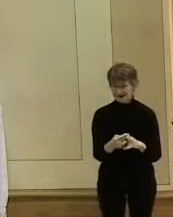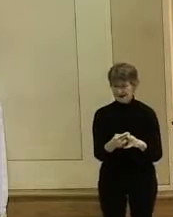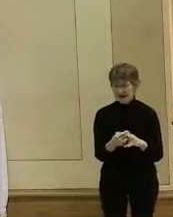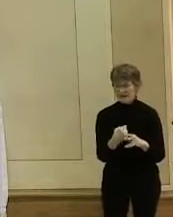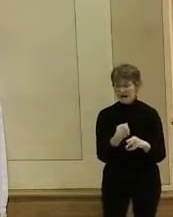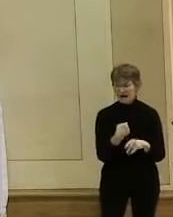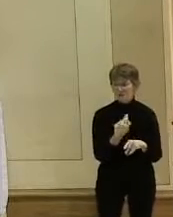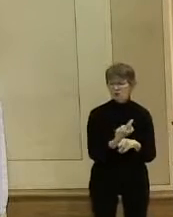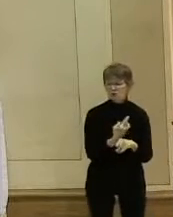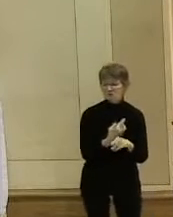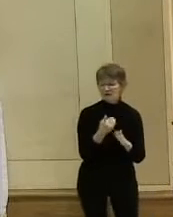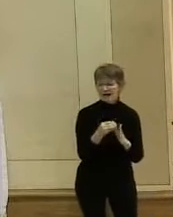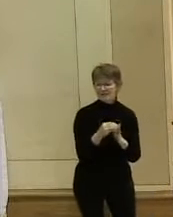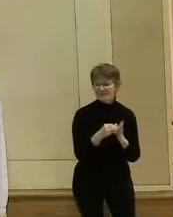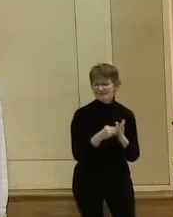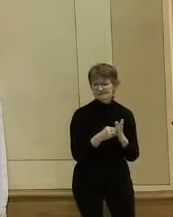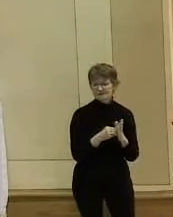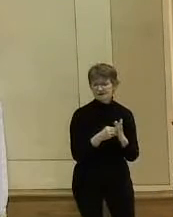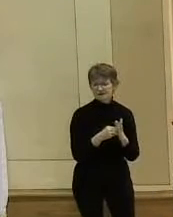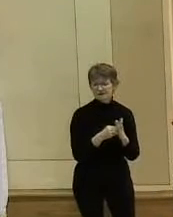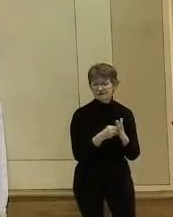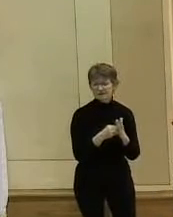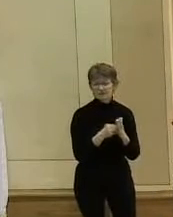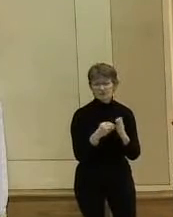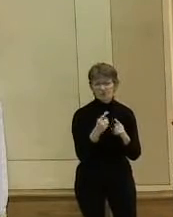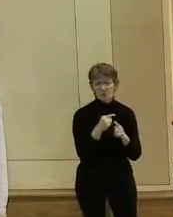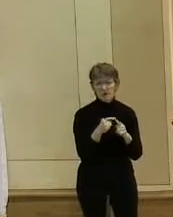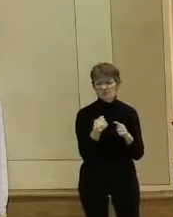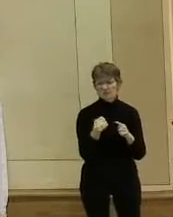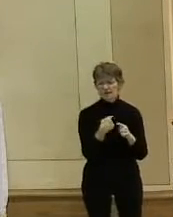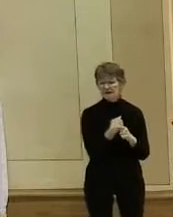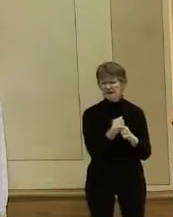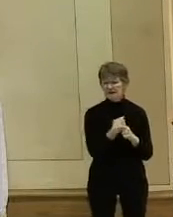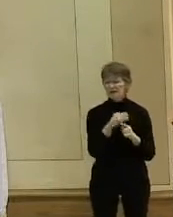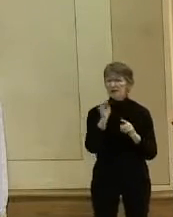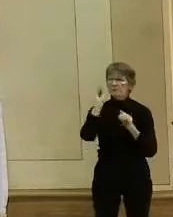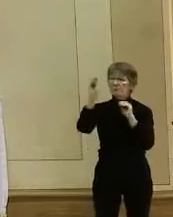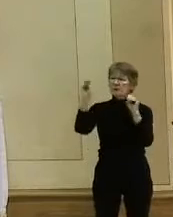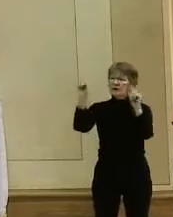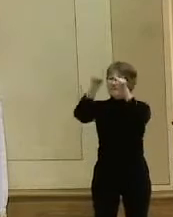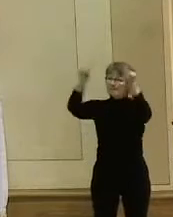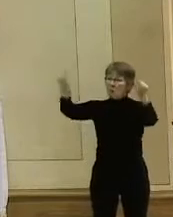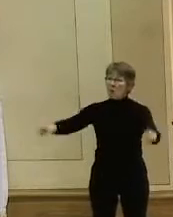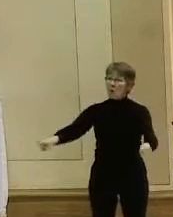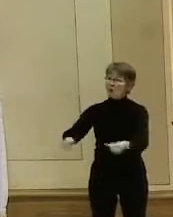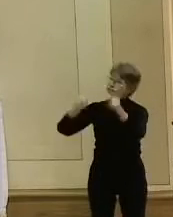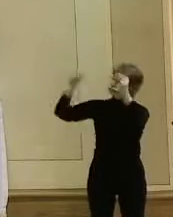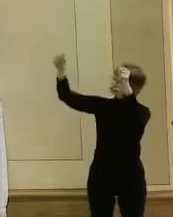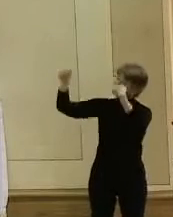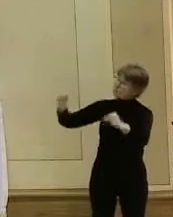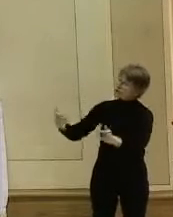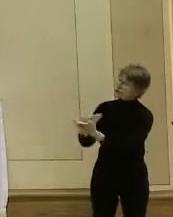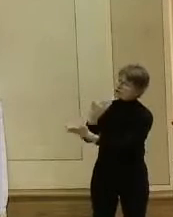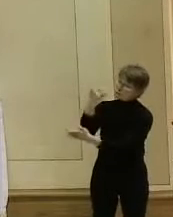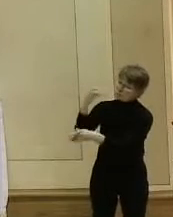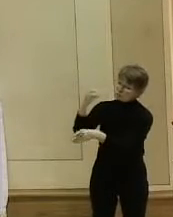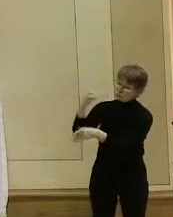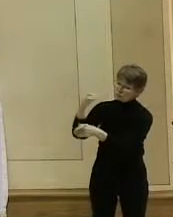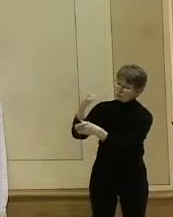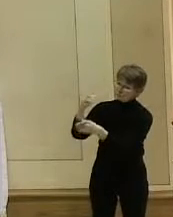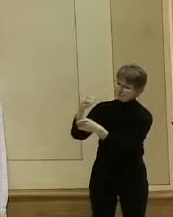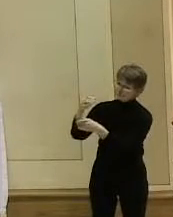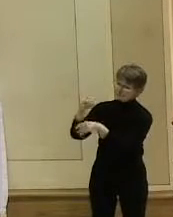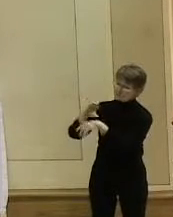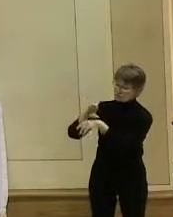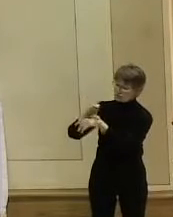going to use when we put the little commemorative board at the school for all of those who helped in this capital